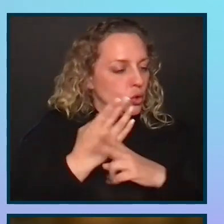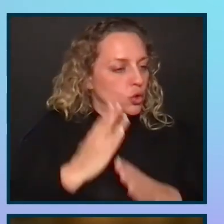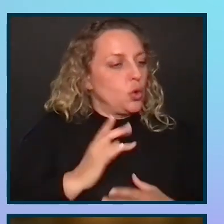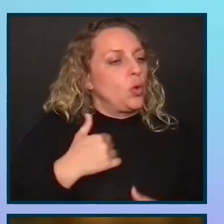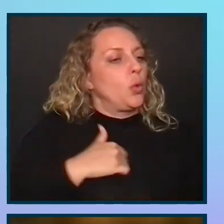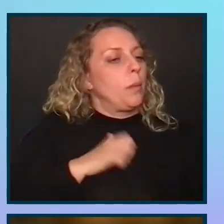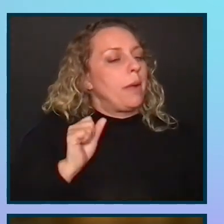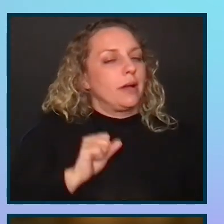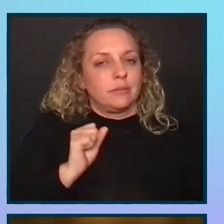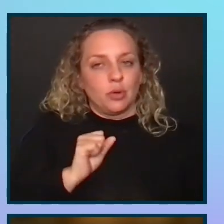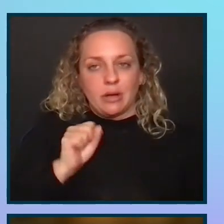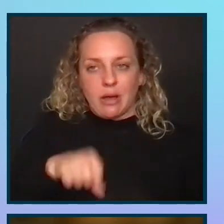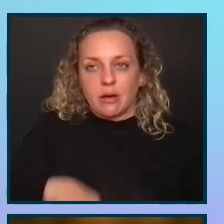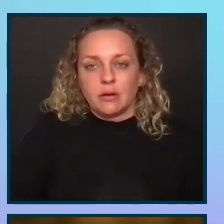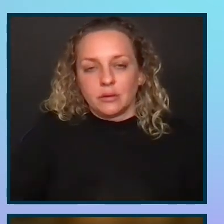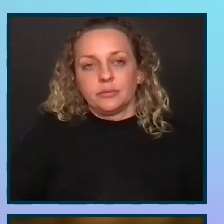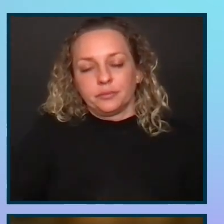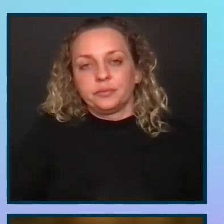possible.